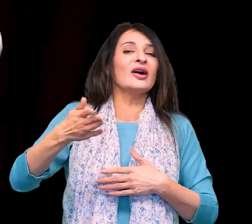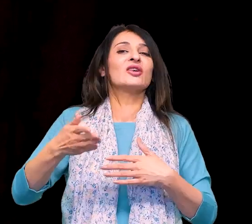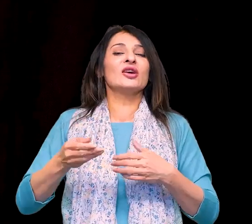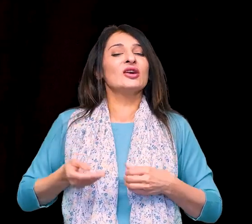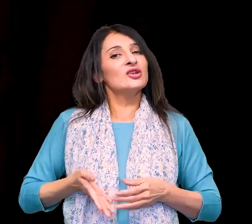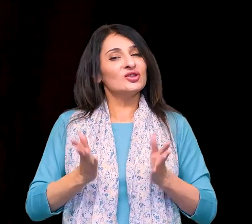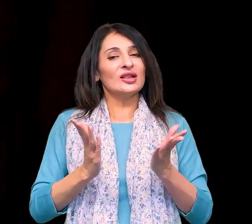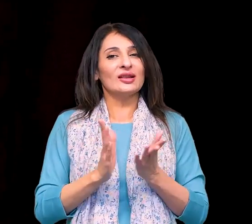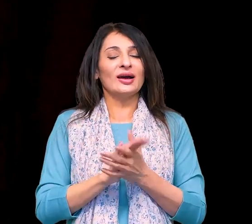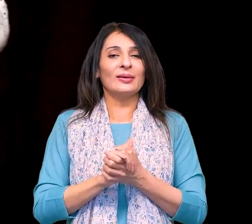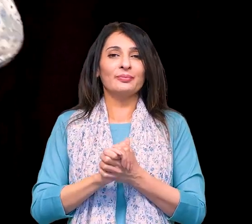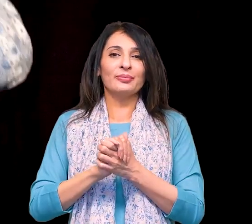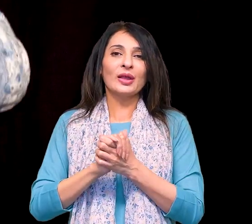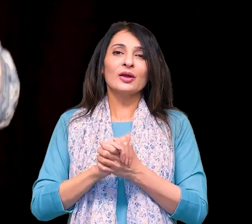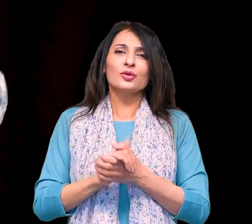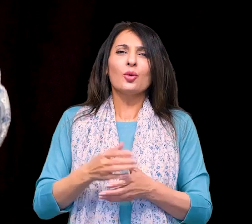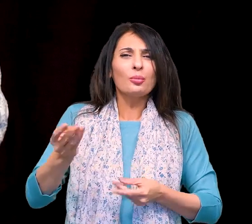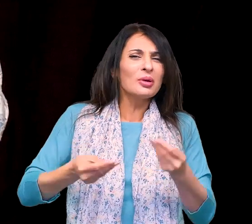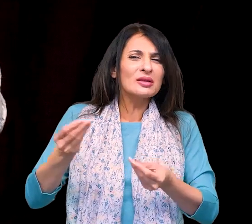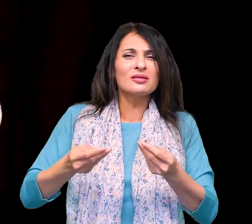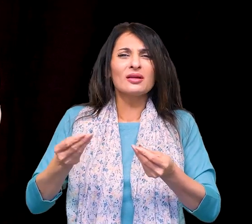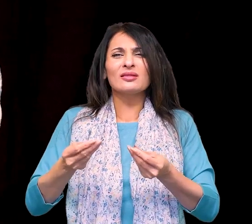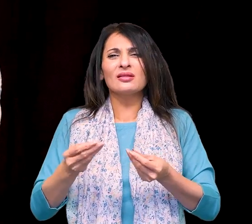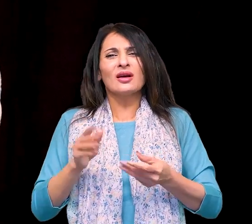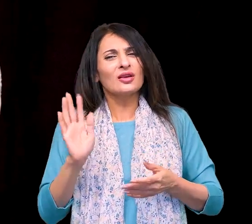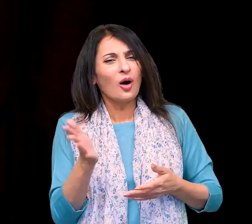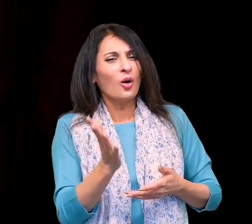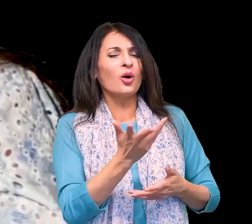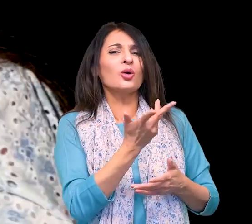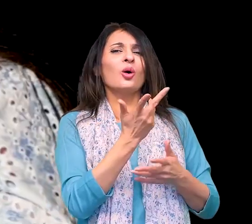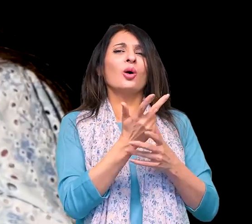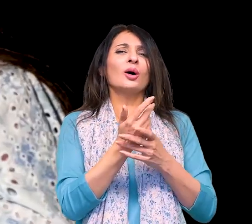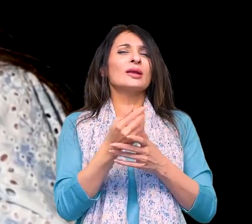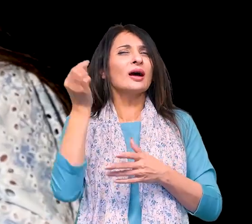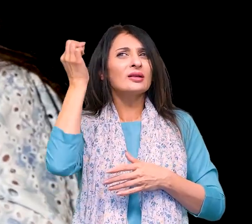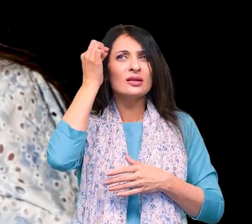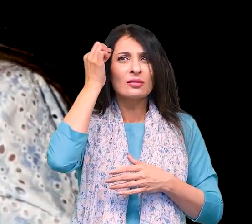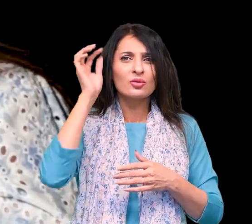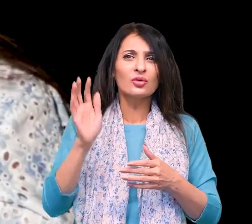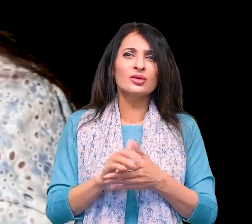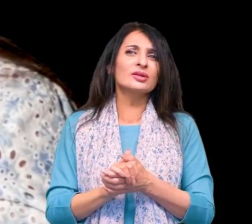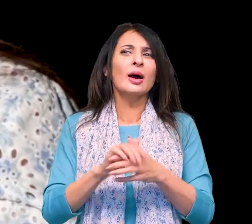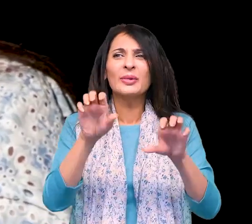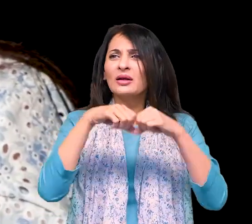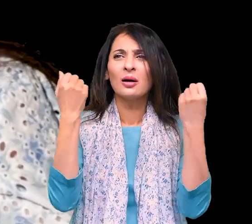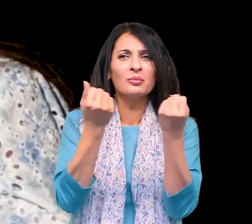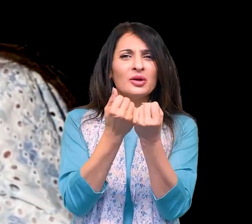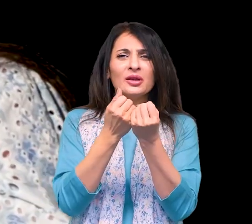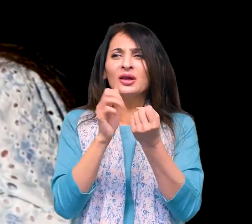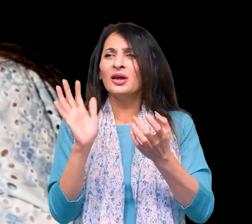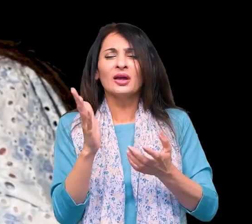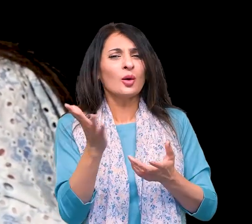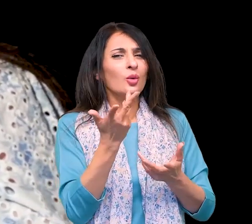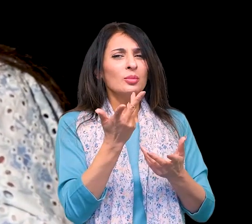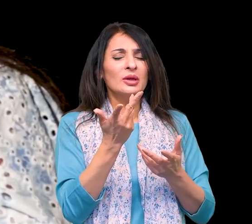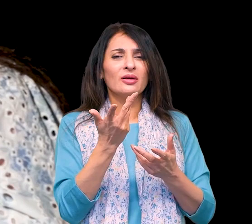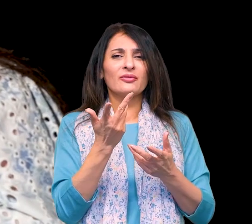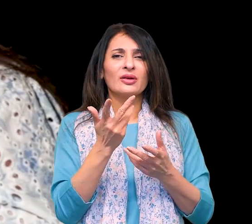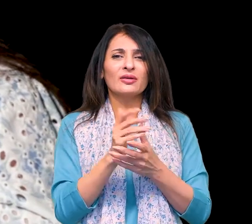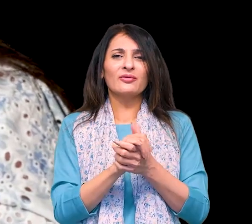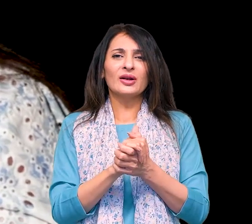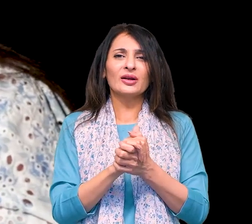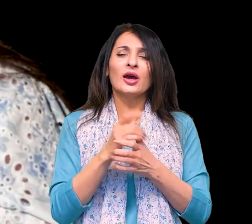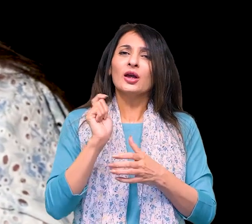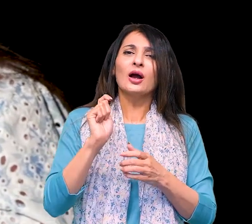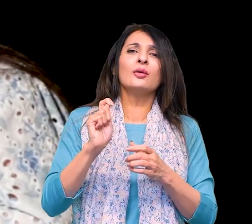point just a WhatsApp group. So let's see how far it evolves. I think every new thing that you start, whether it's a business or an